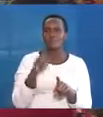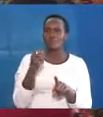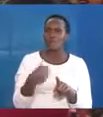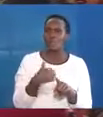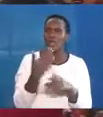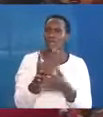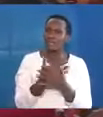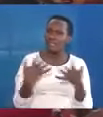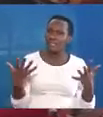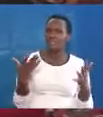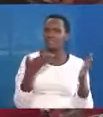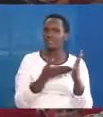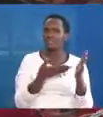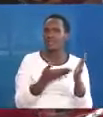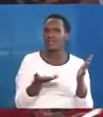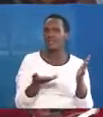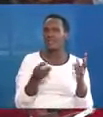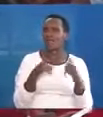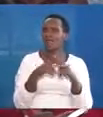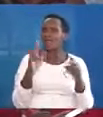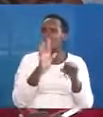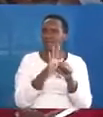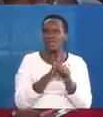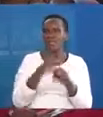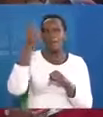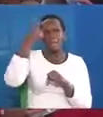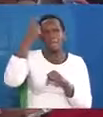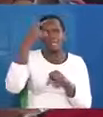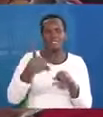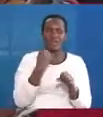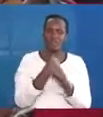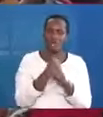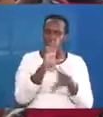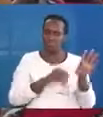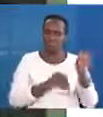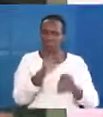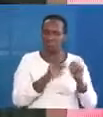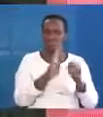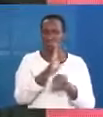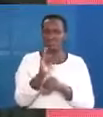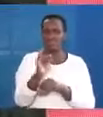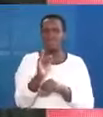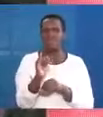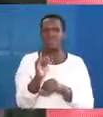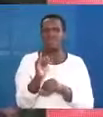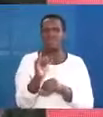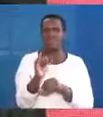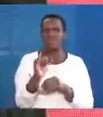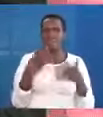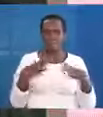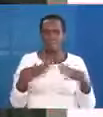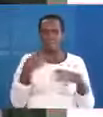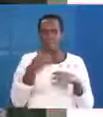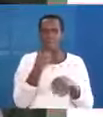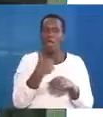of thoughts have gone, very many brains have worked on this. Some of the best brains in this country have been working